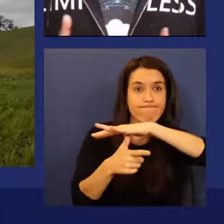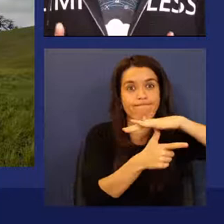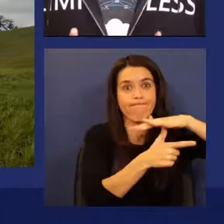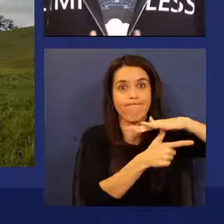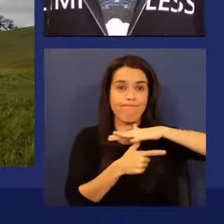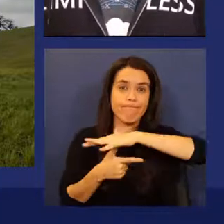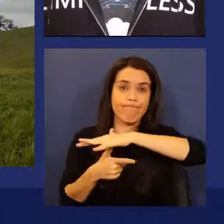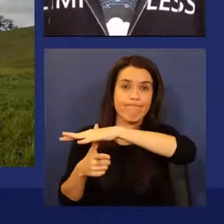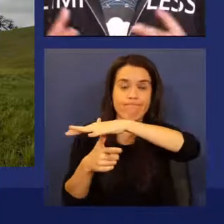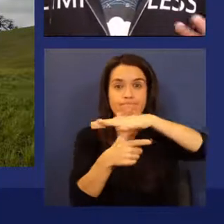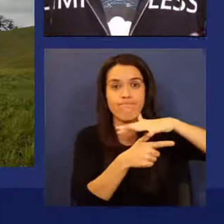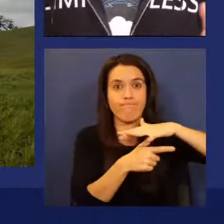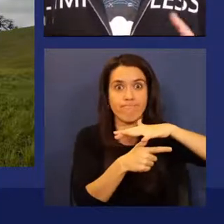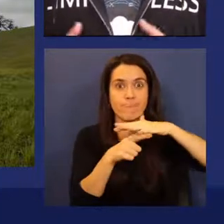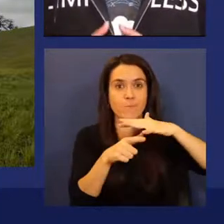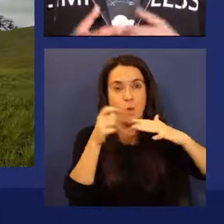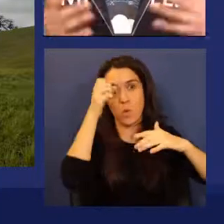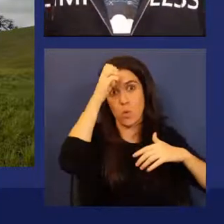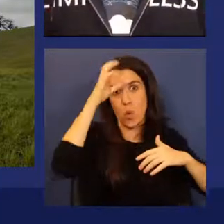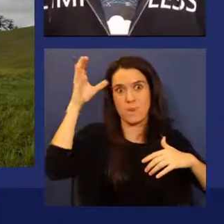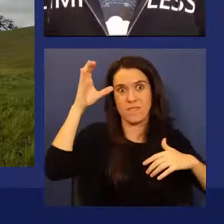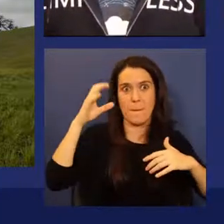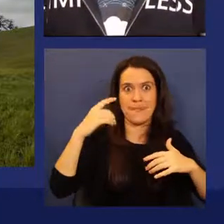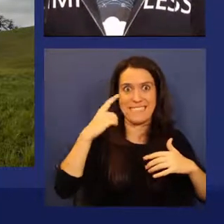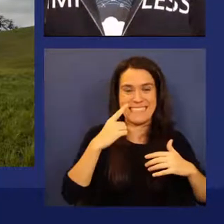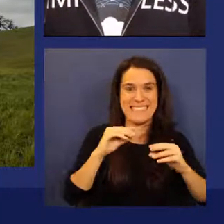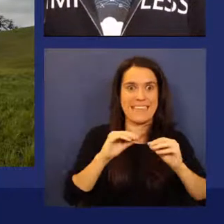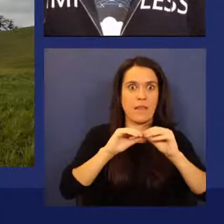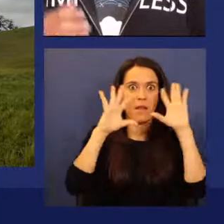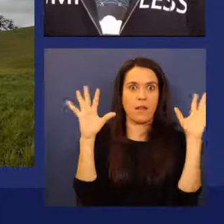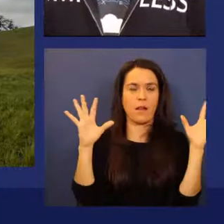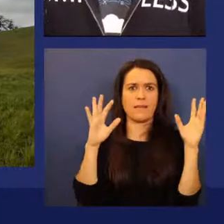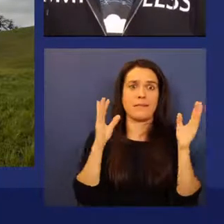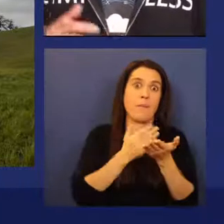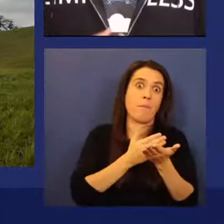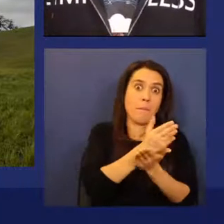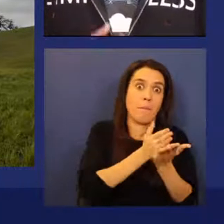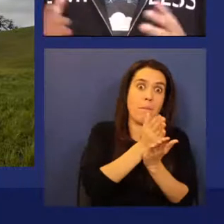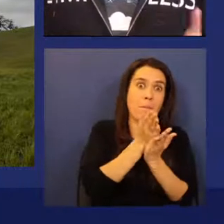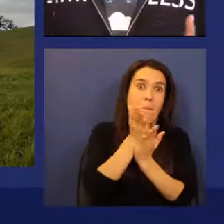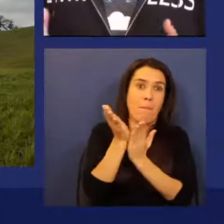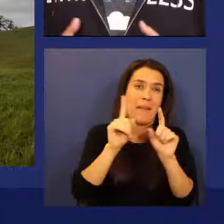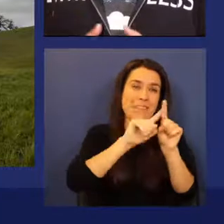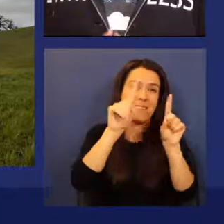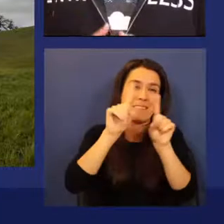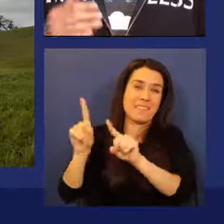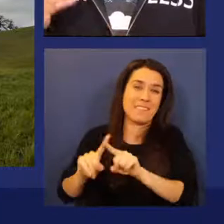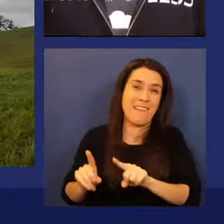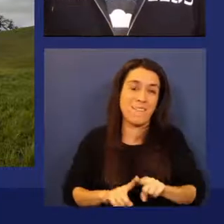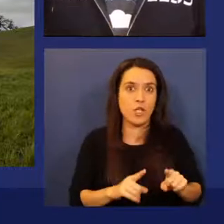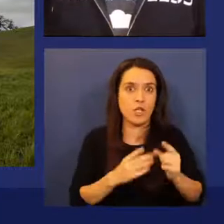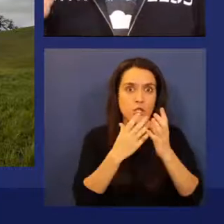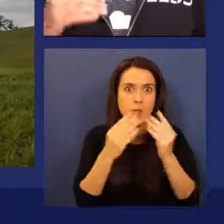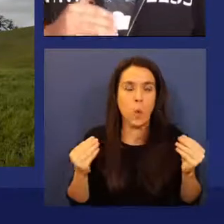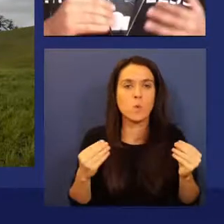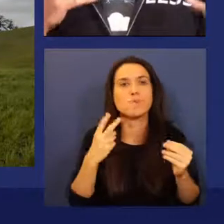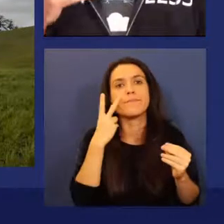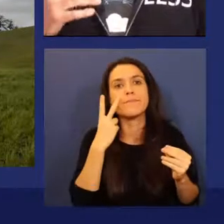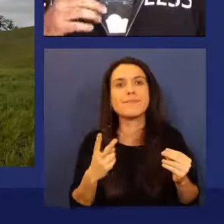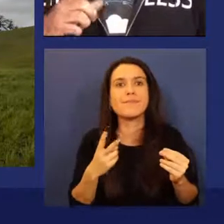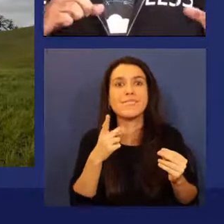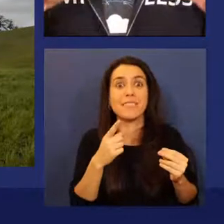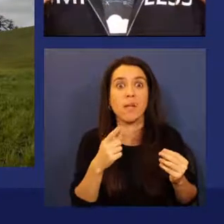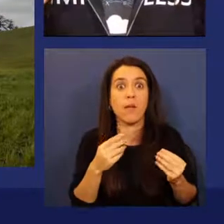you know, the proof of concept has evolved into so many different types of solutions now. You know, I've seen this scenario in terms of having the